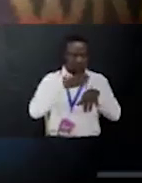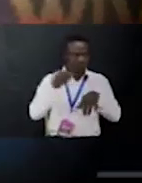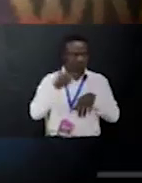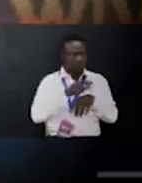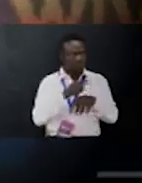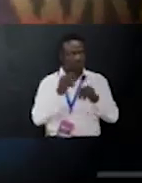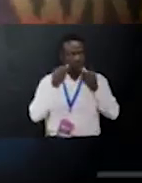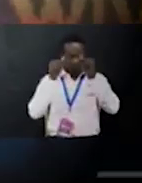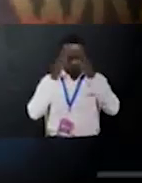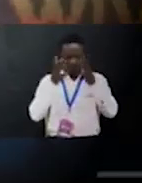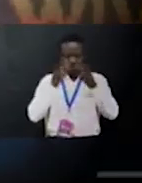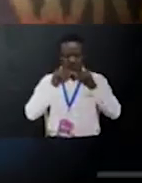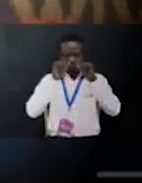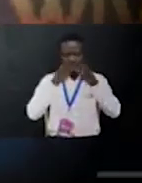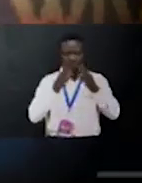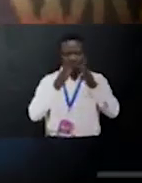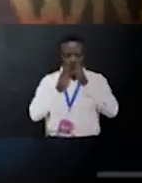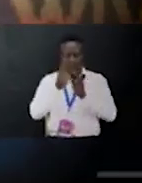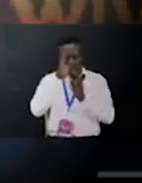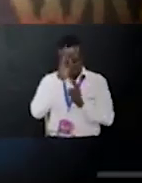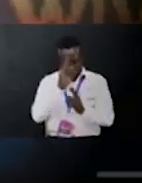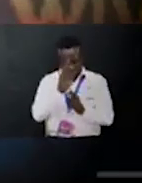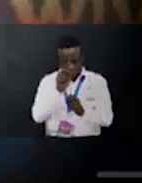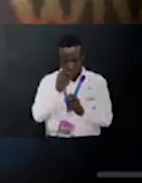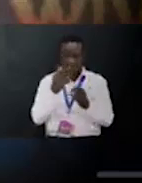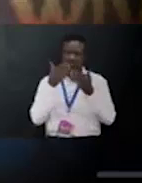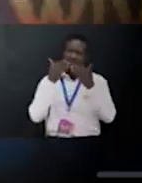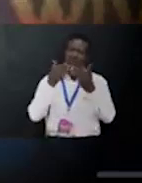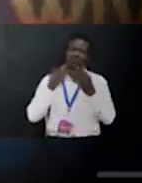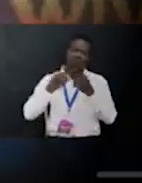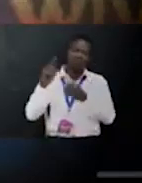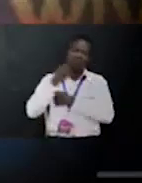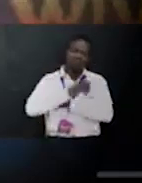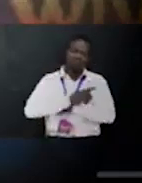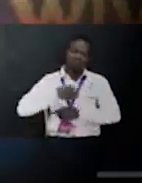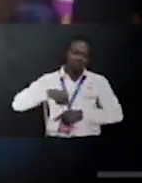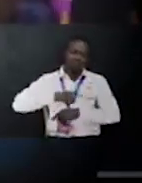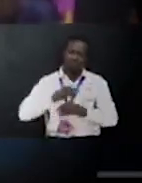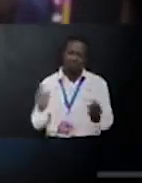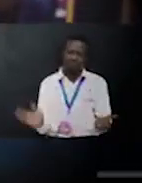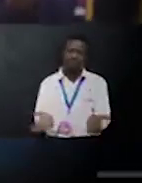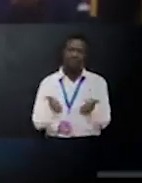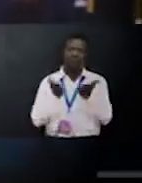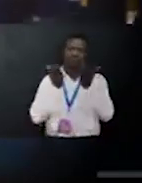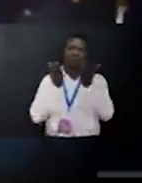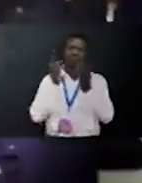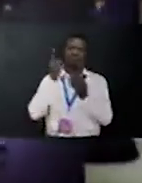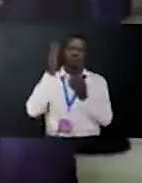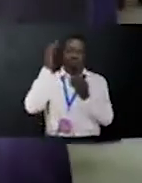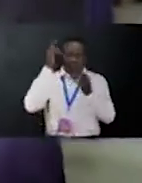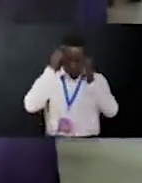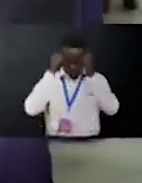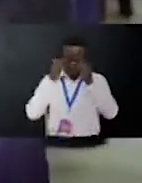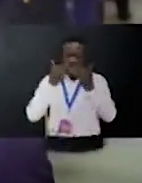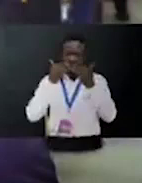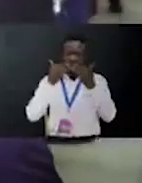want to bless your name. Father, we want to honor you. We thank you today. We exalt you. We thank you for this position